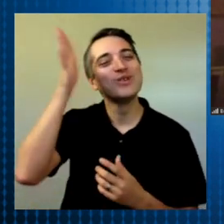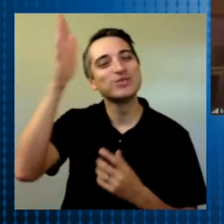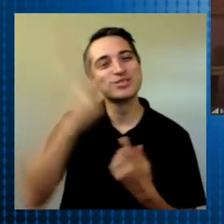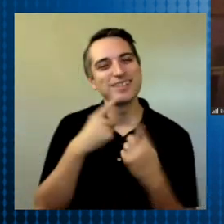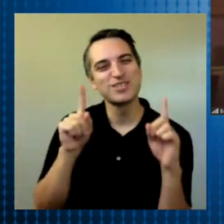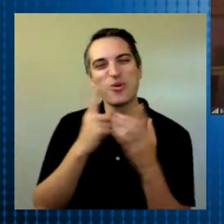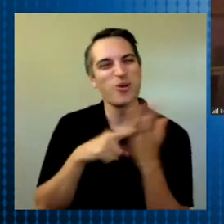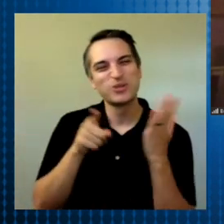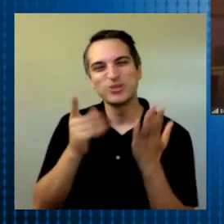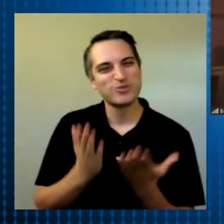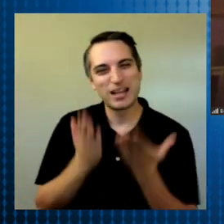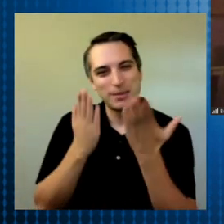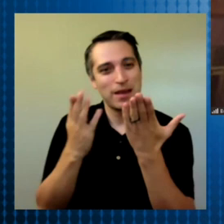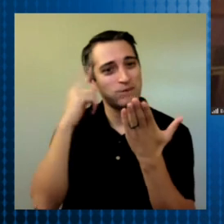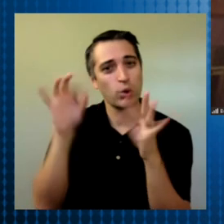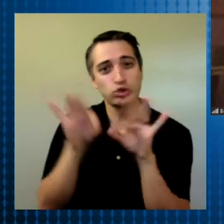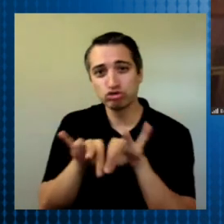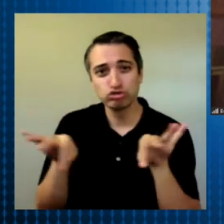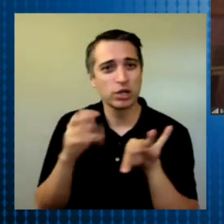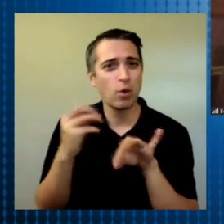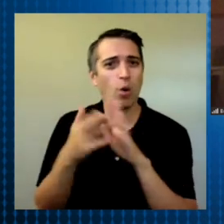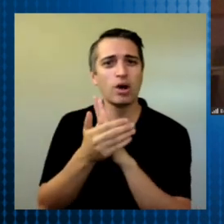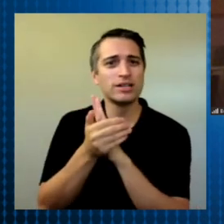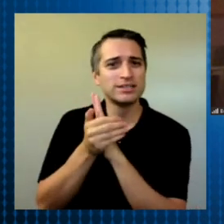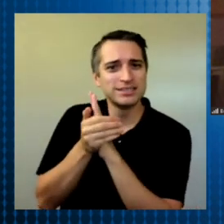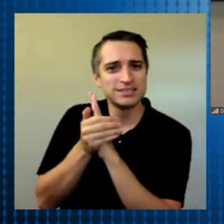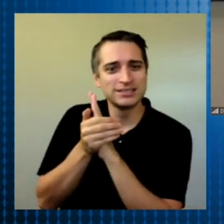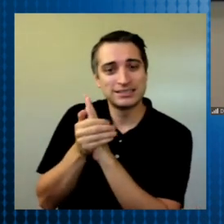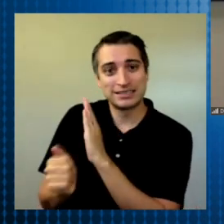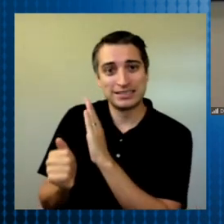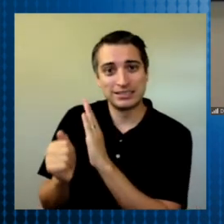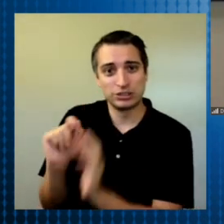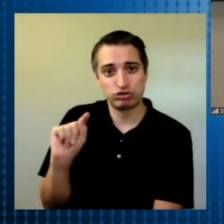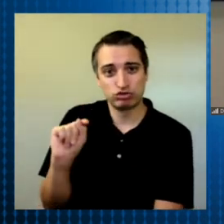recommend getting a degree or a skilled trade? Oh, boy.